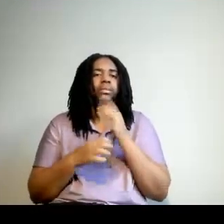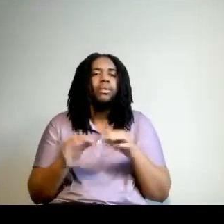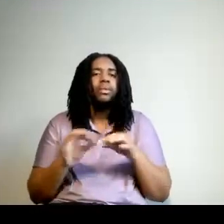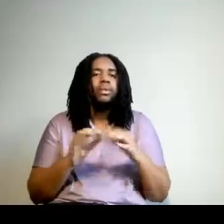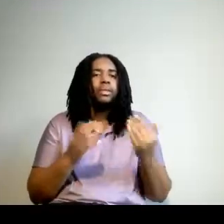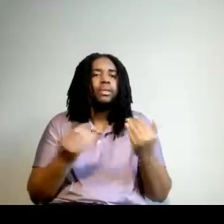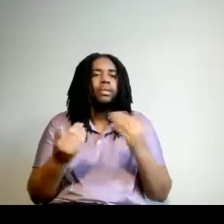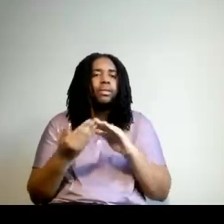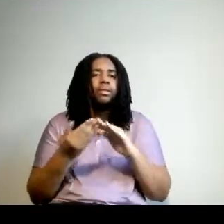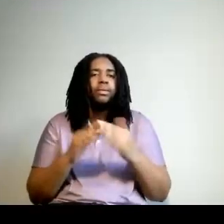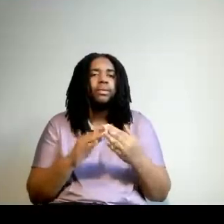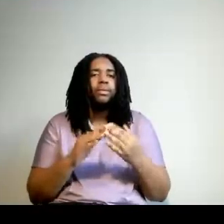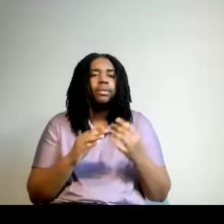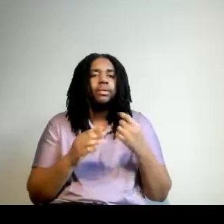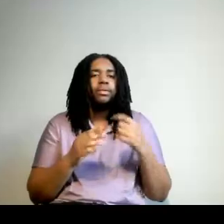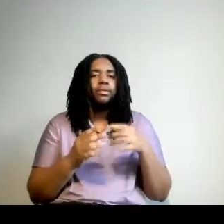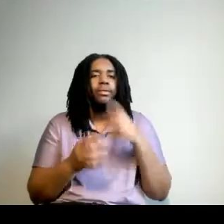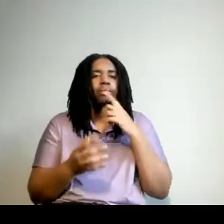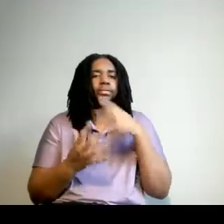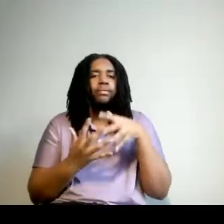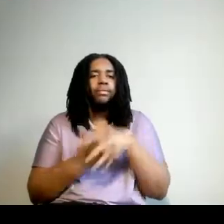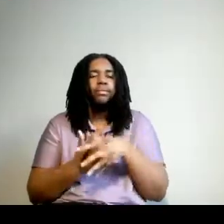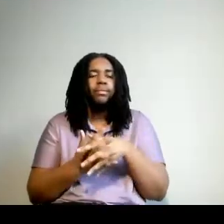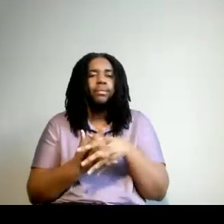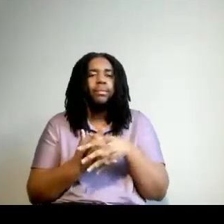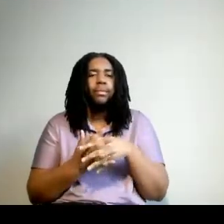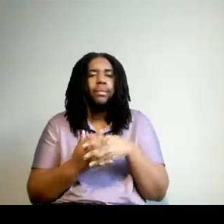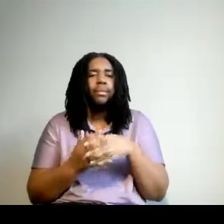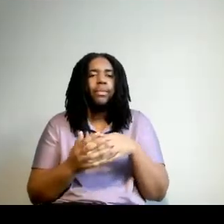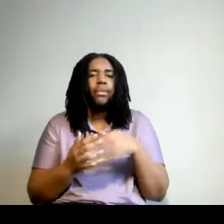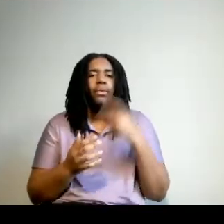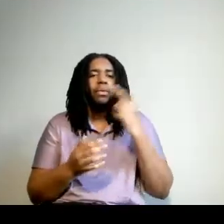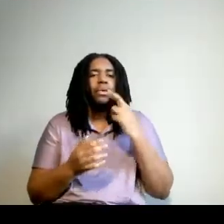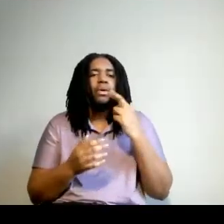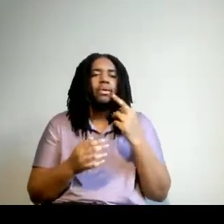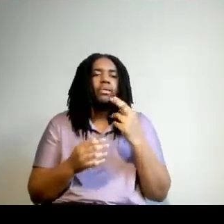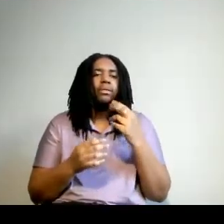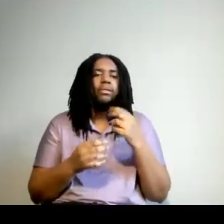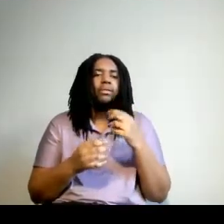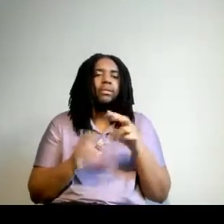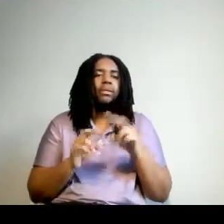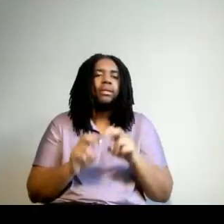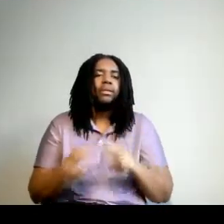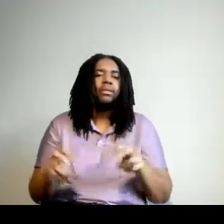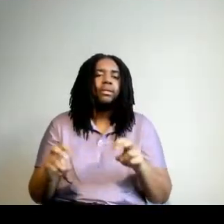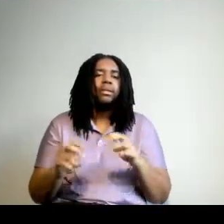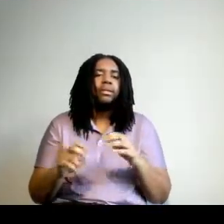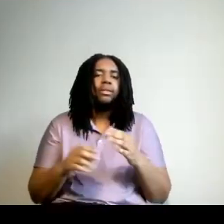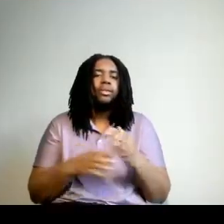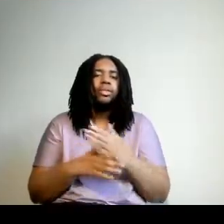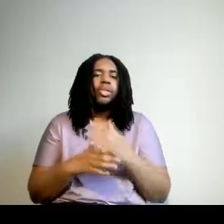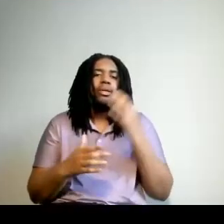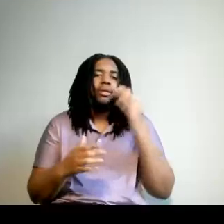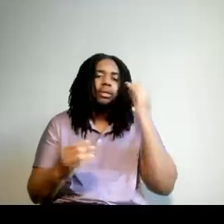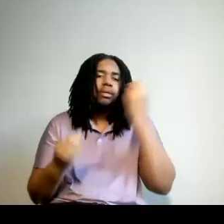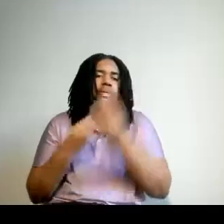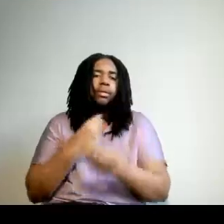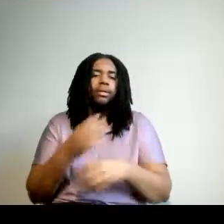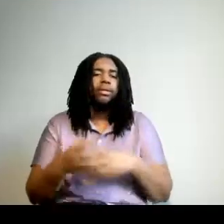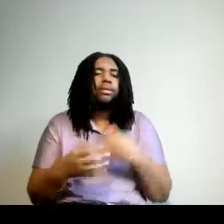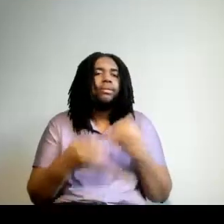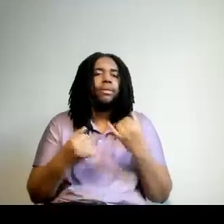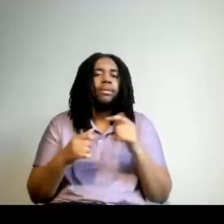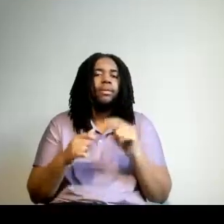directly to ground our root cause analysis in lived experiences and shared insights. And I will hand it over back to Michael.